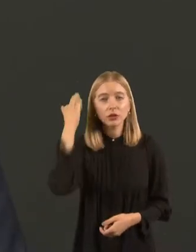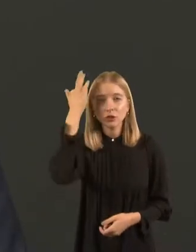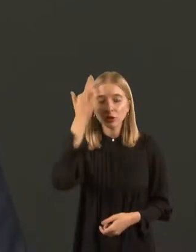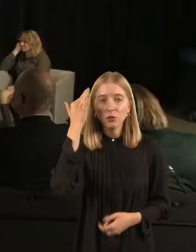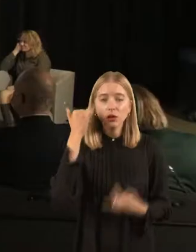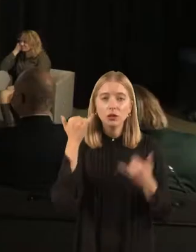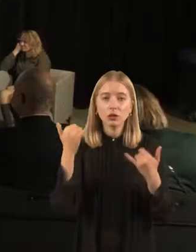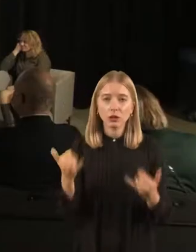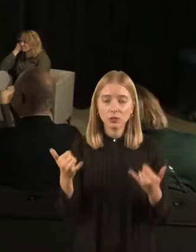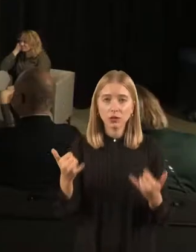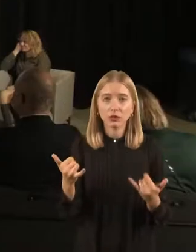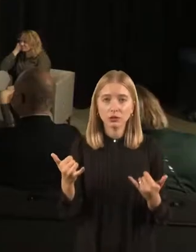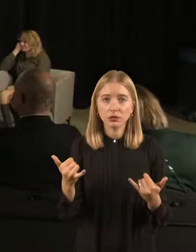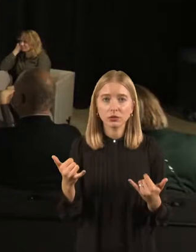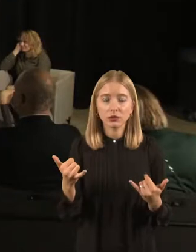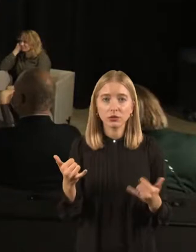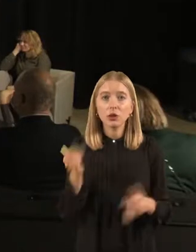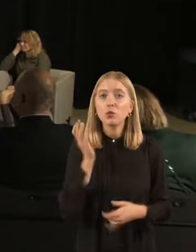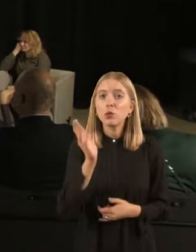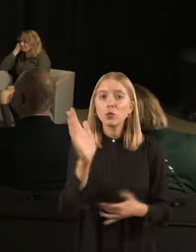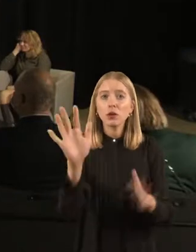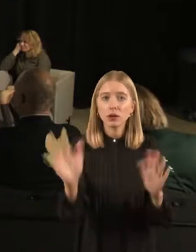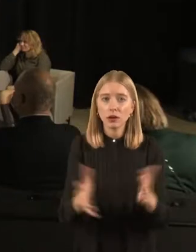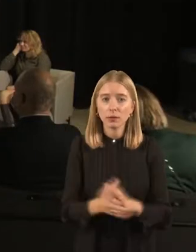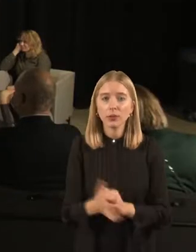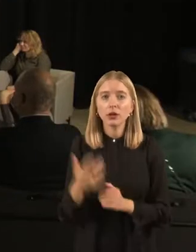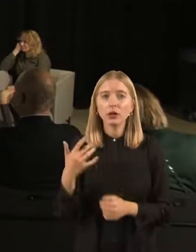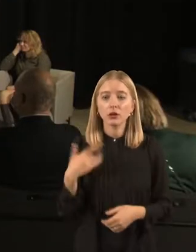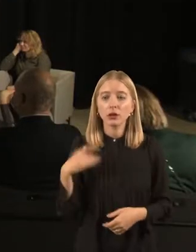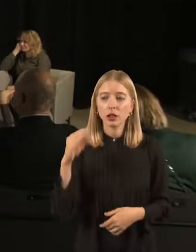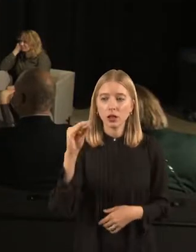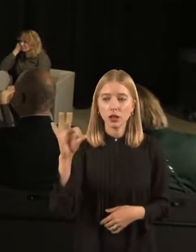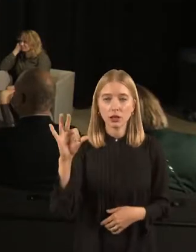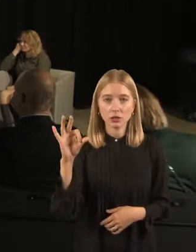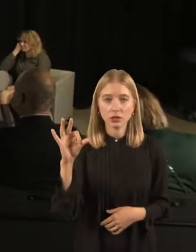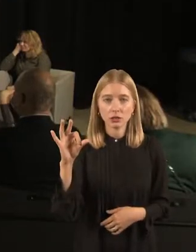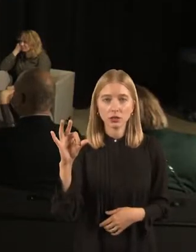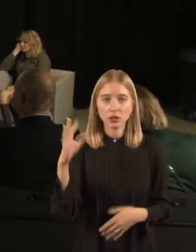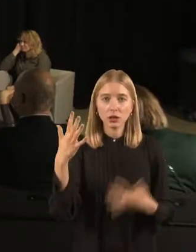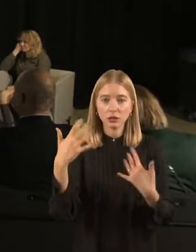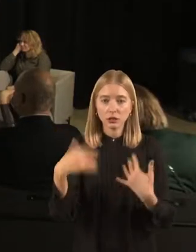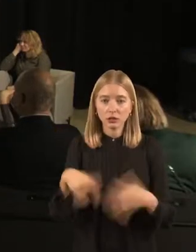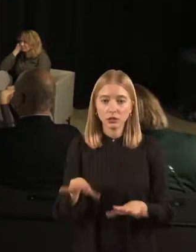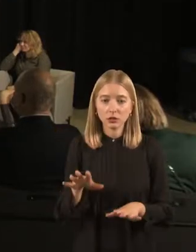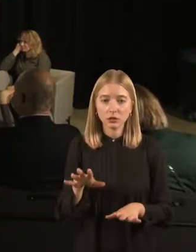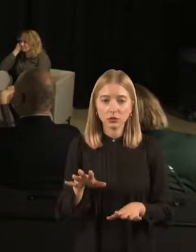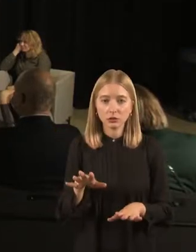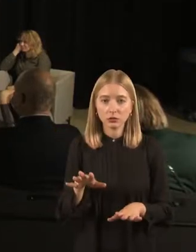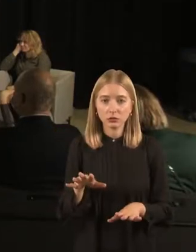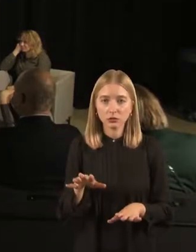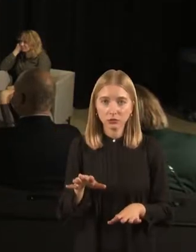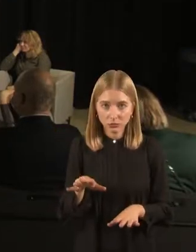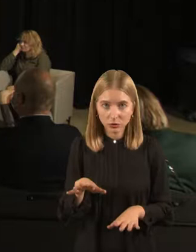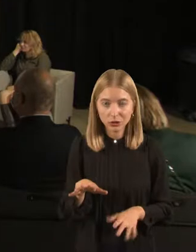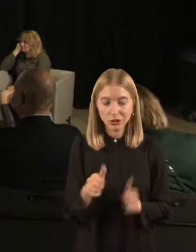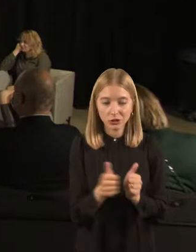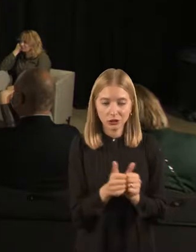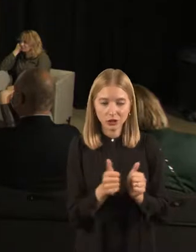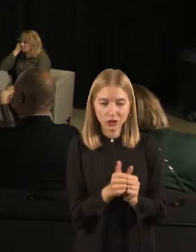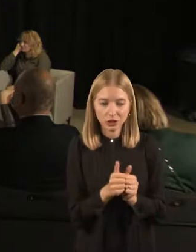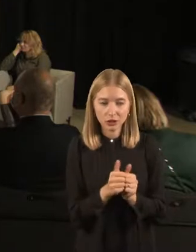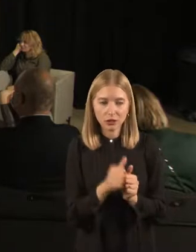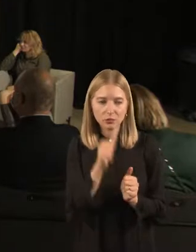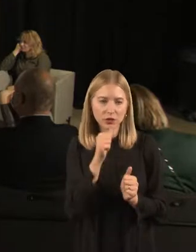I think that in the near future, one thing will happen. It is likely that